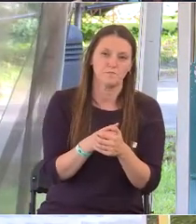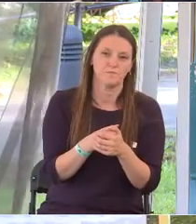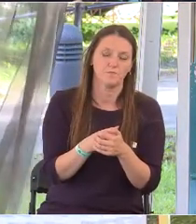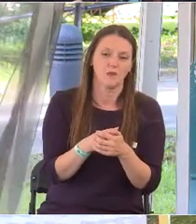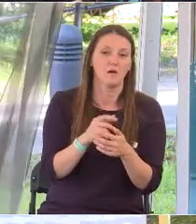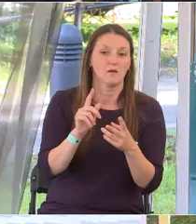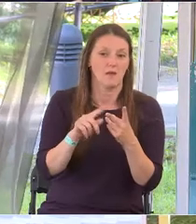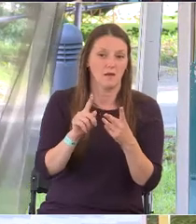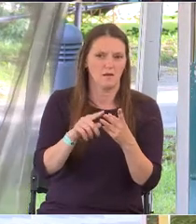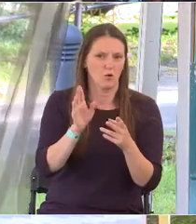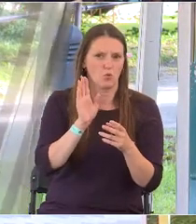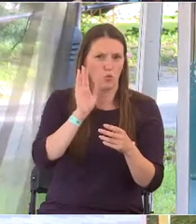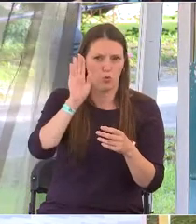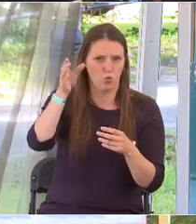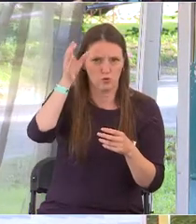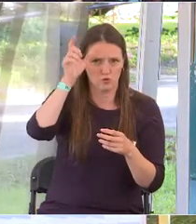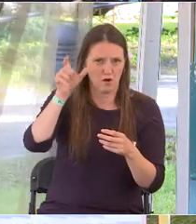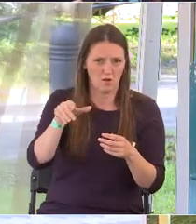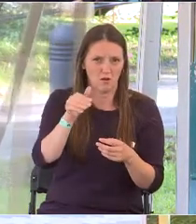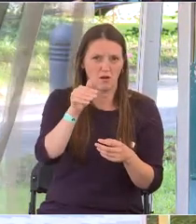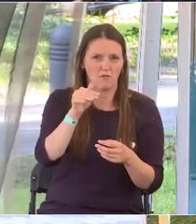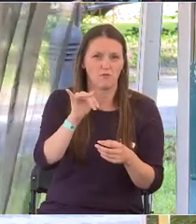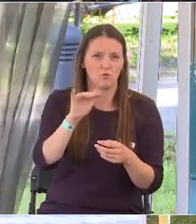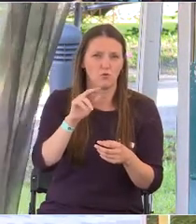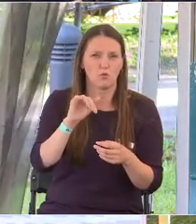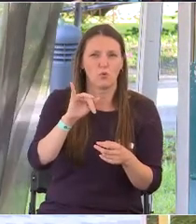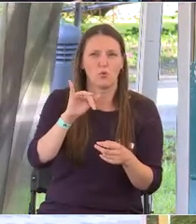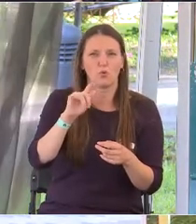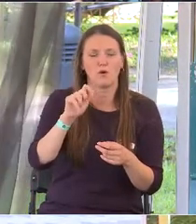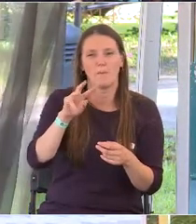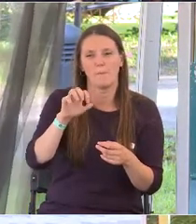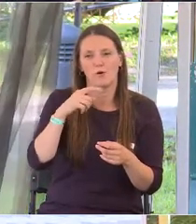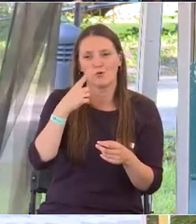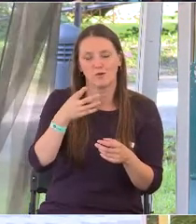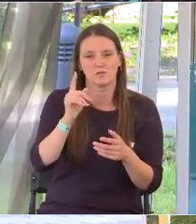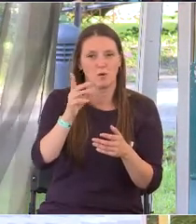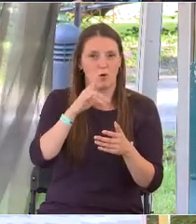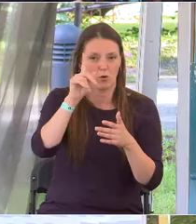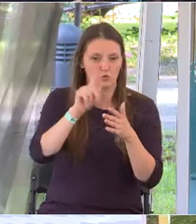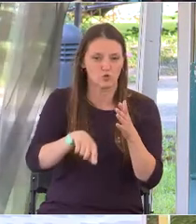Thank you.